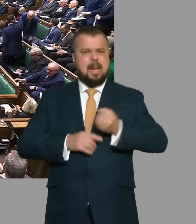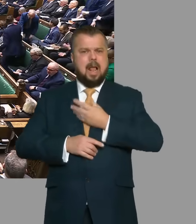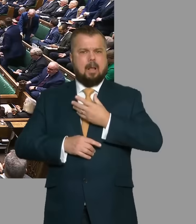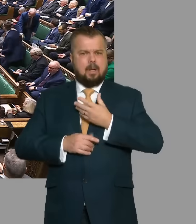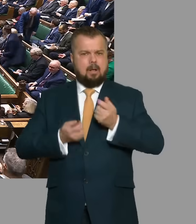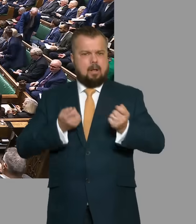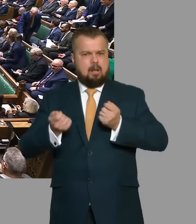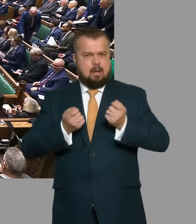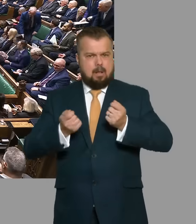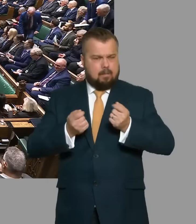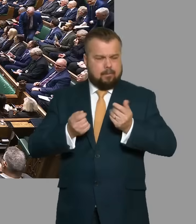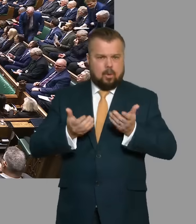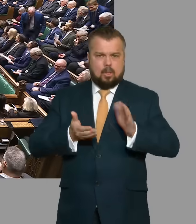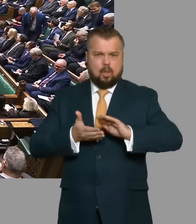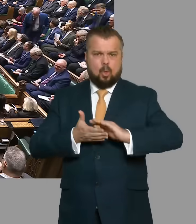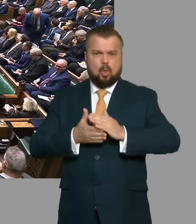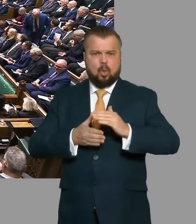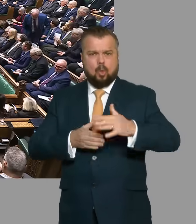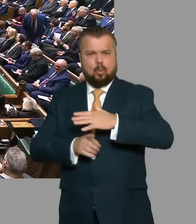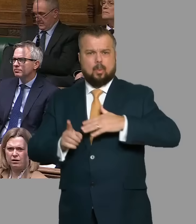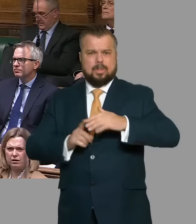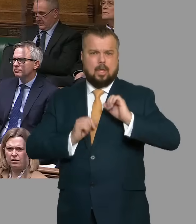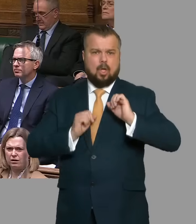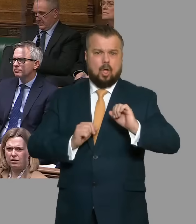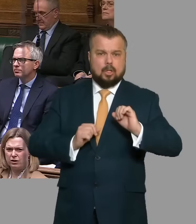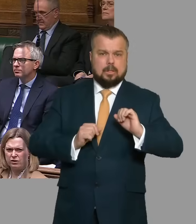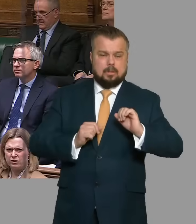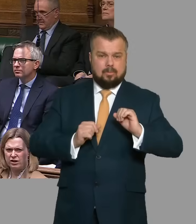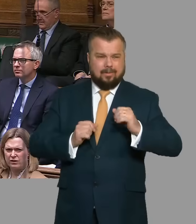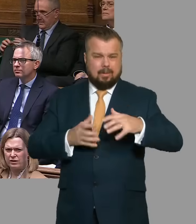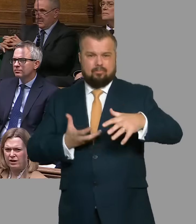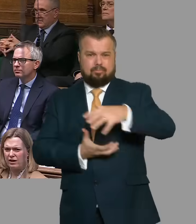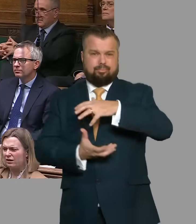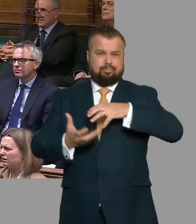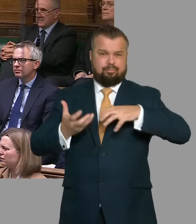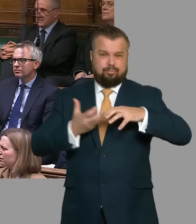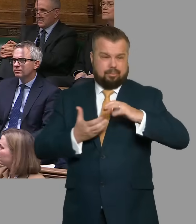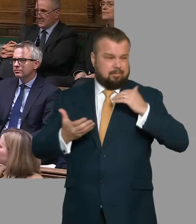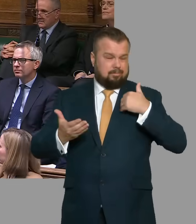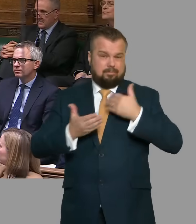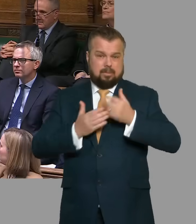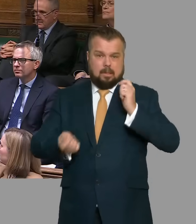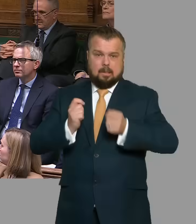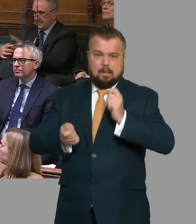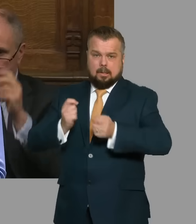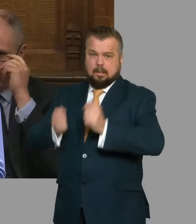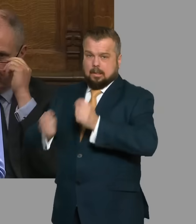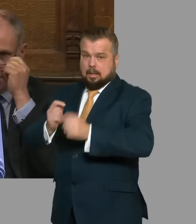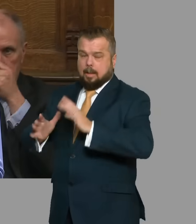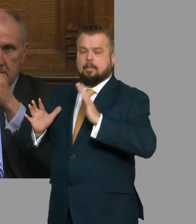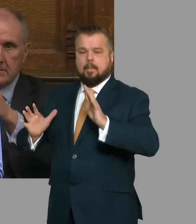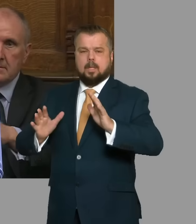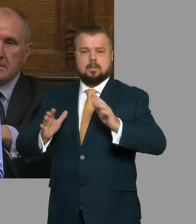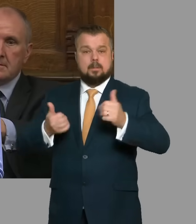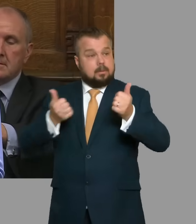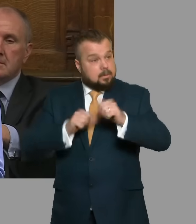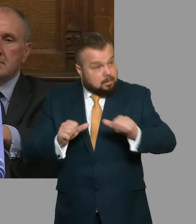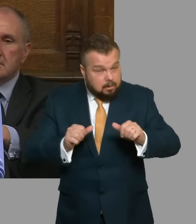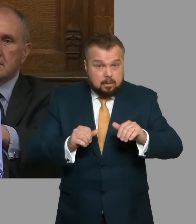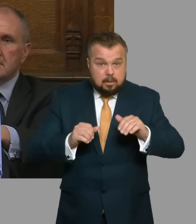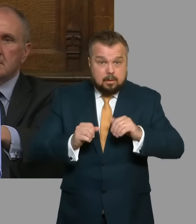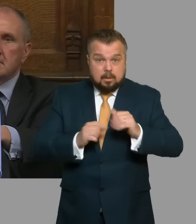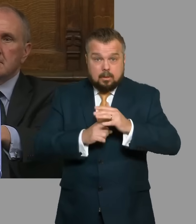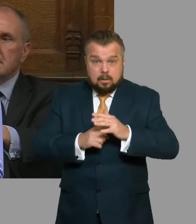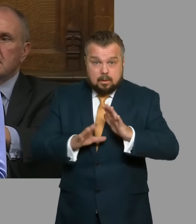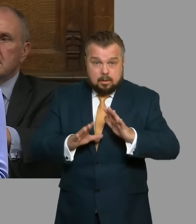Tens of thousands of people across Kent and Sussex were without running water last week. While the response of South East Water was shambolic,